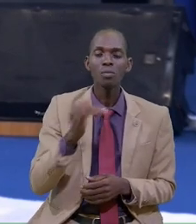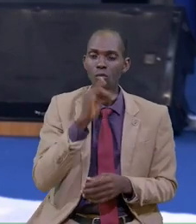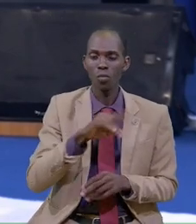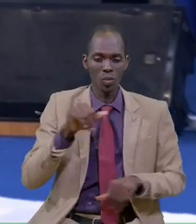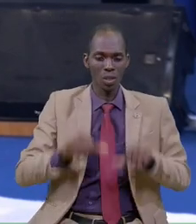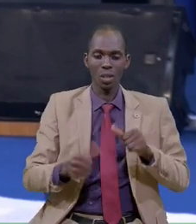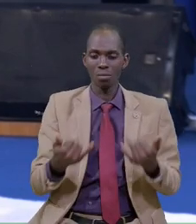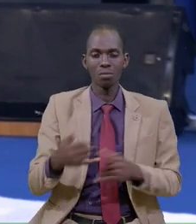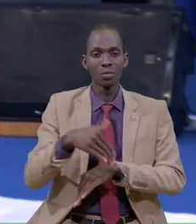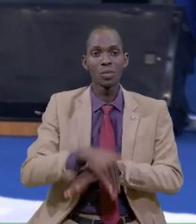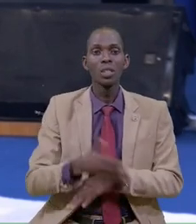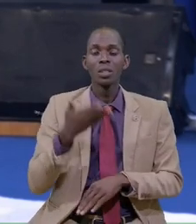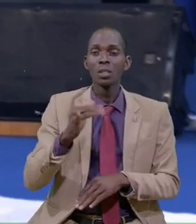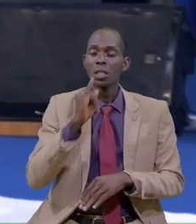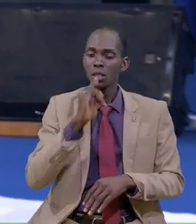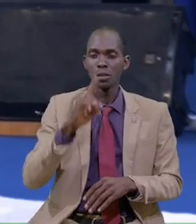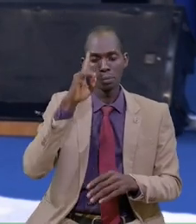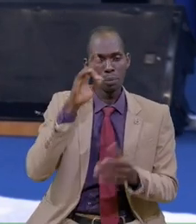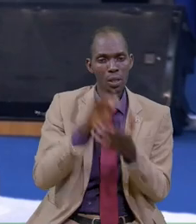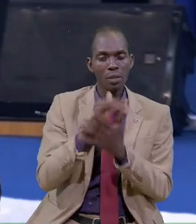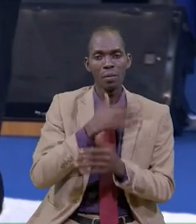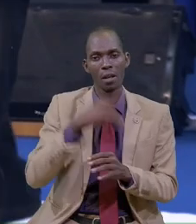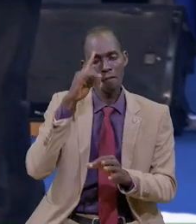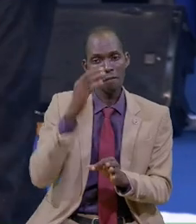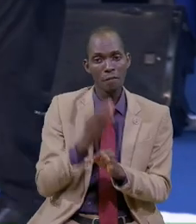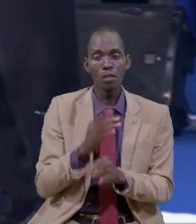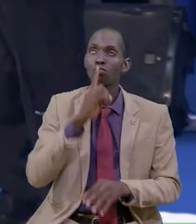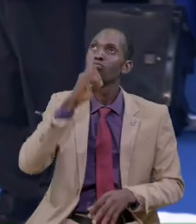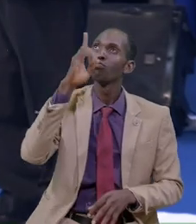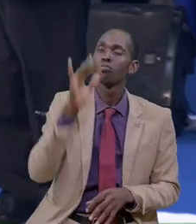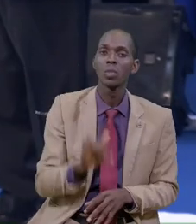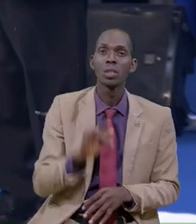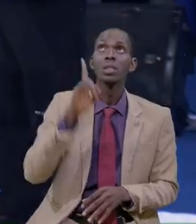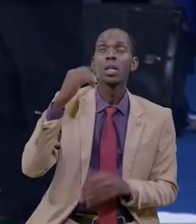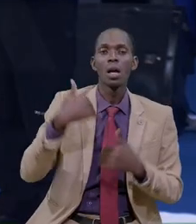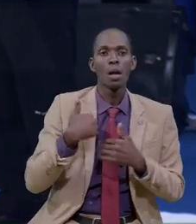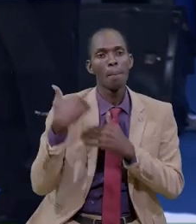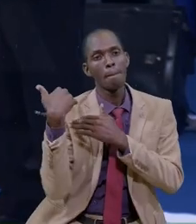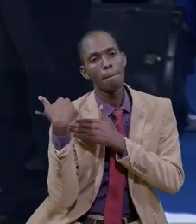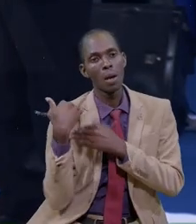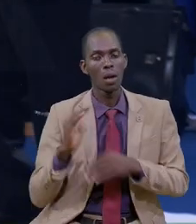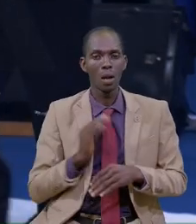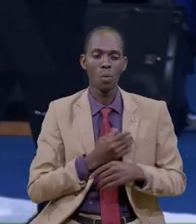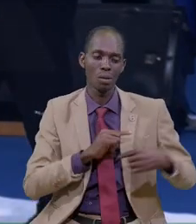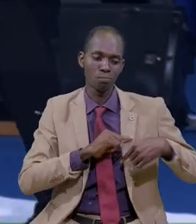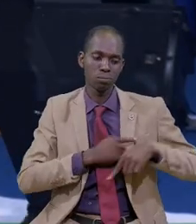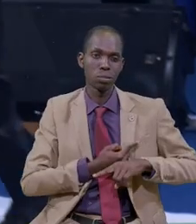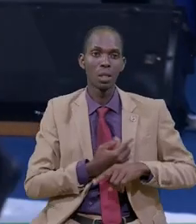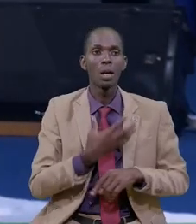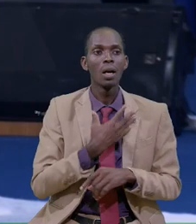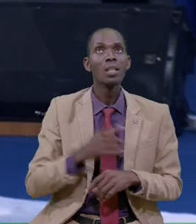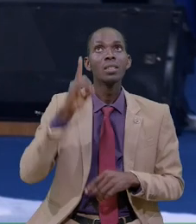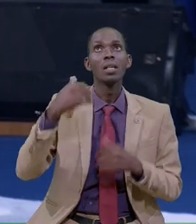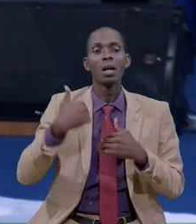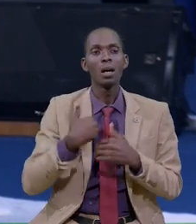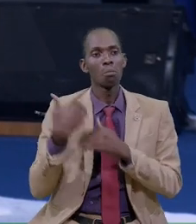there's belief and faith here tonight, surely he has borne our griefs and he has